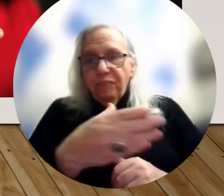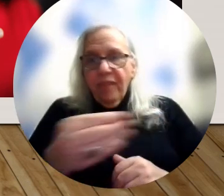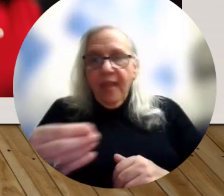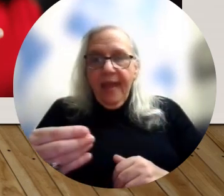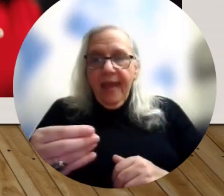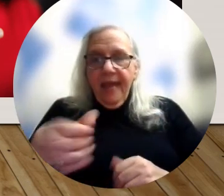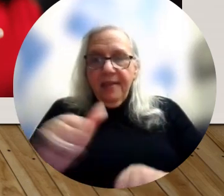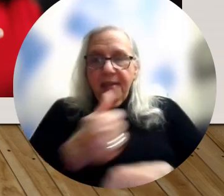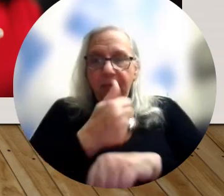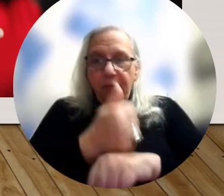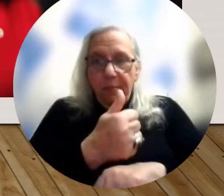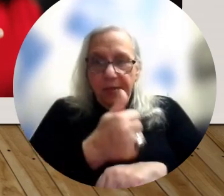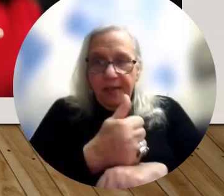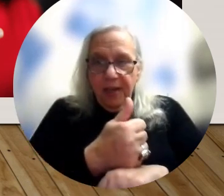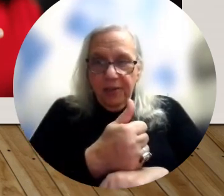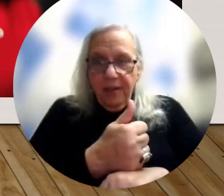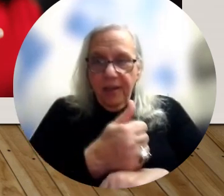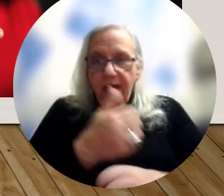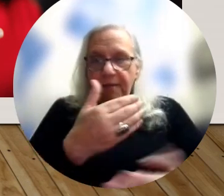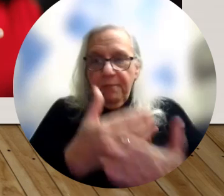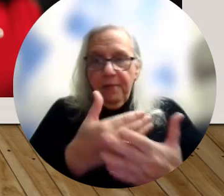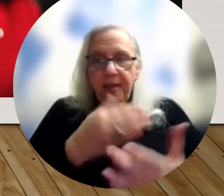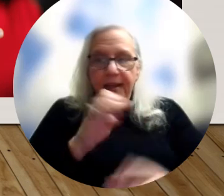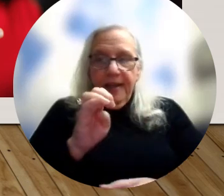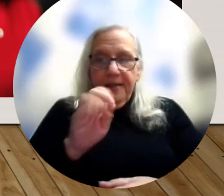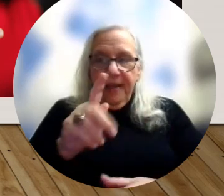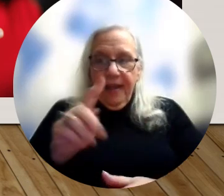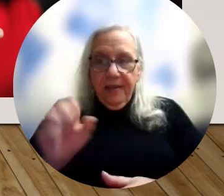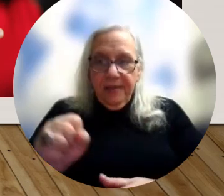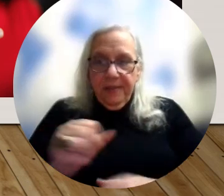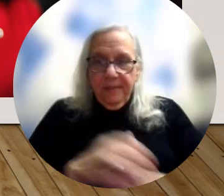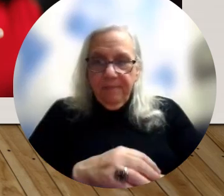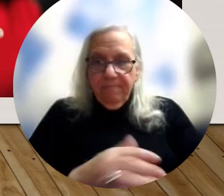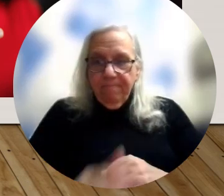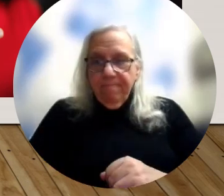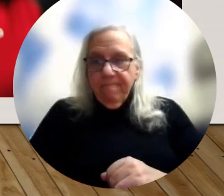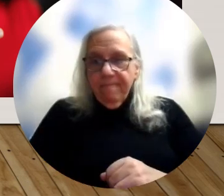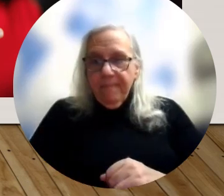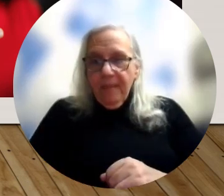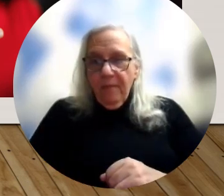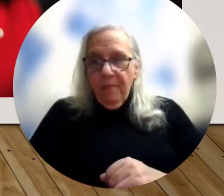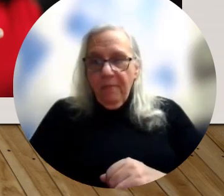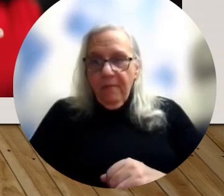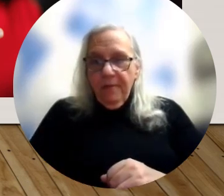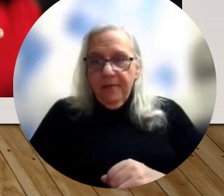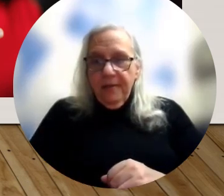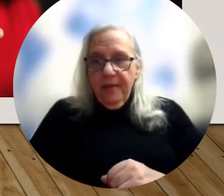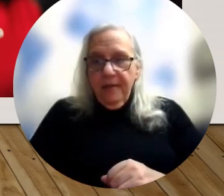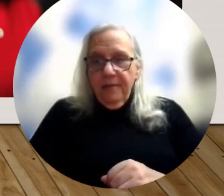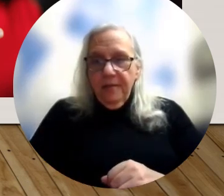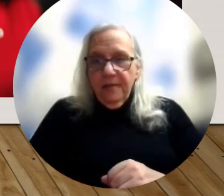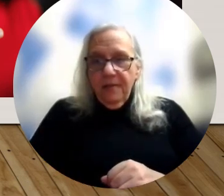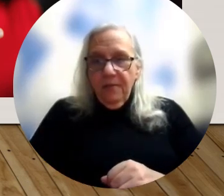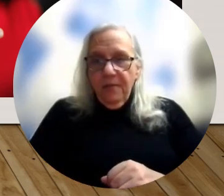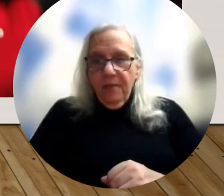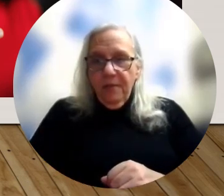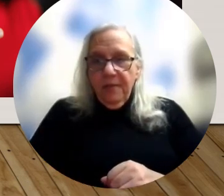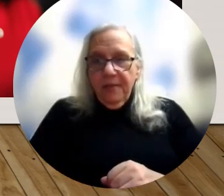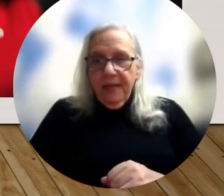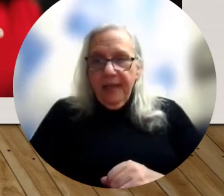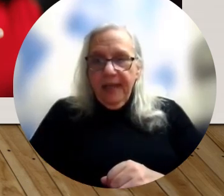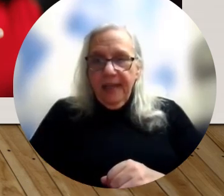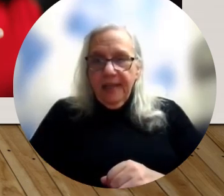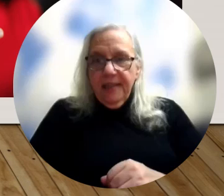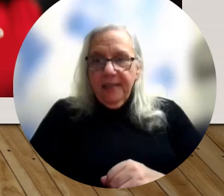transportation, and implementation of pre-ETS. More time, just hold on